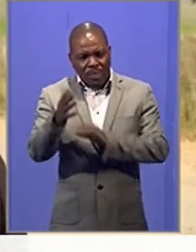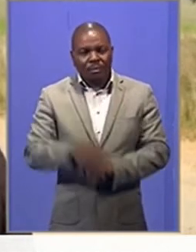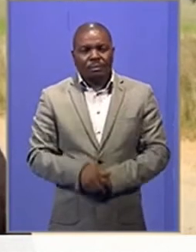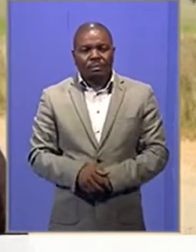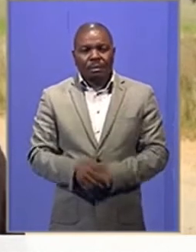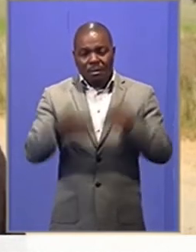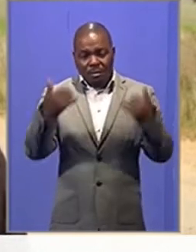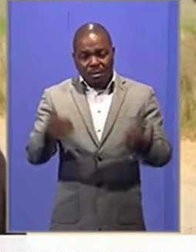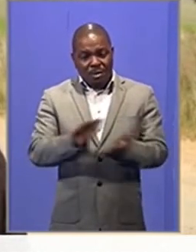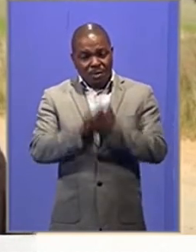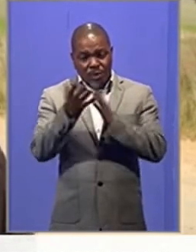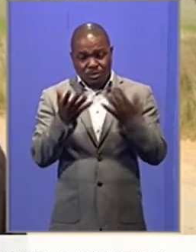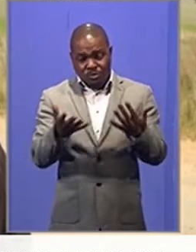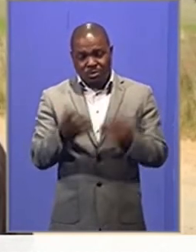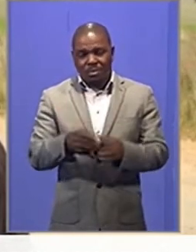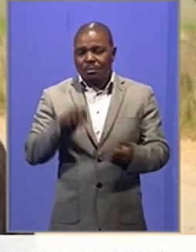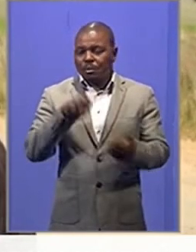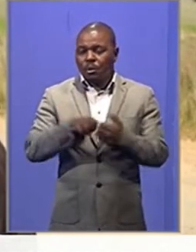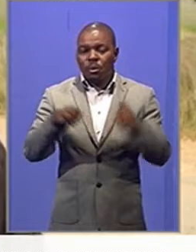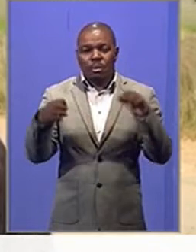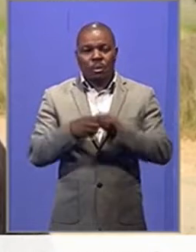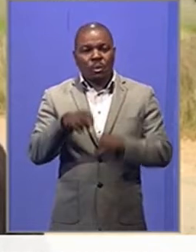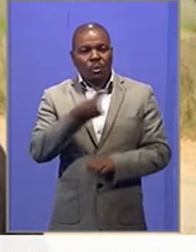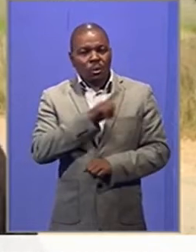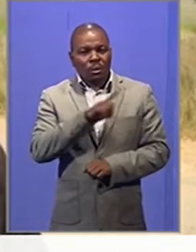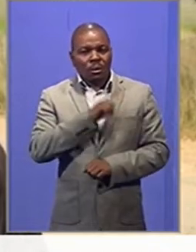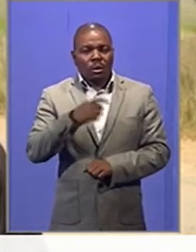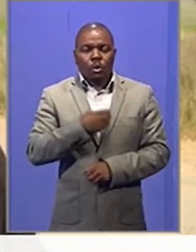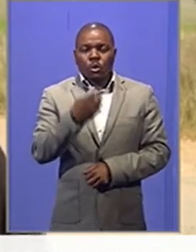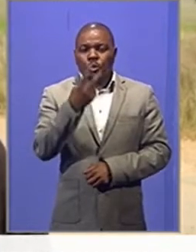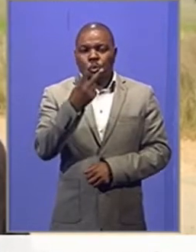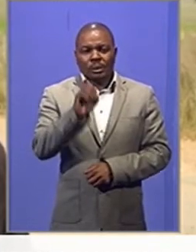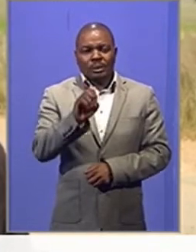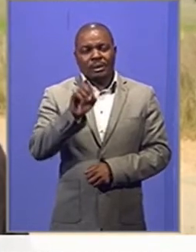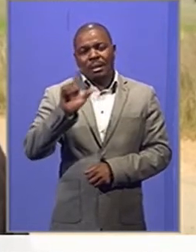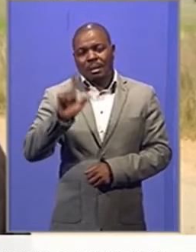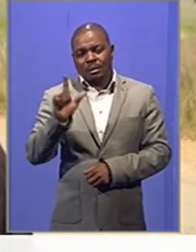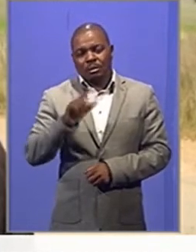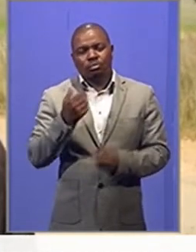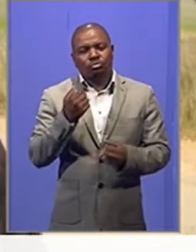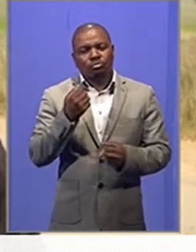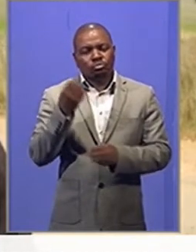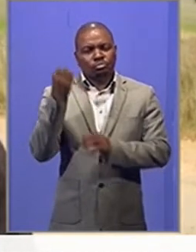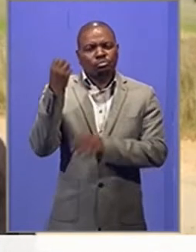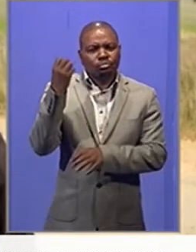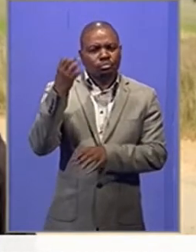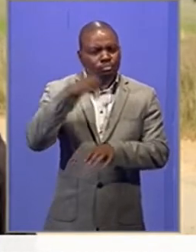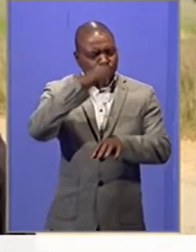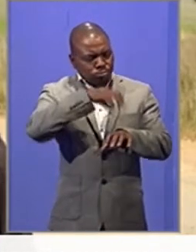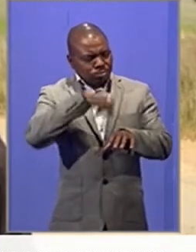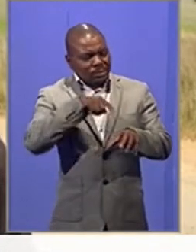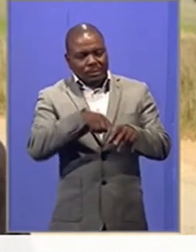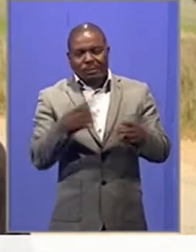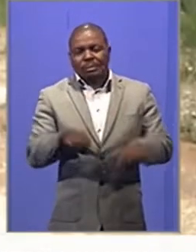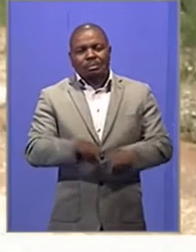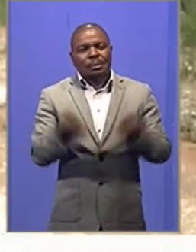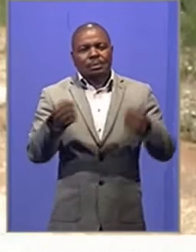se senyehile tjena ke mathata because re laisha di 20 liters tsa di trekere and then ha di wa ke damage empe